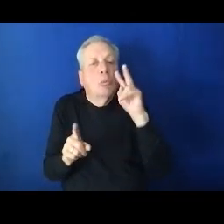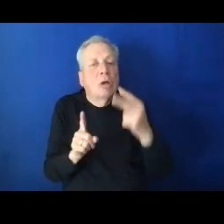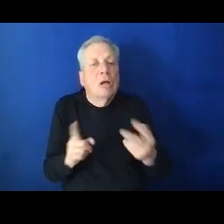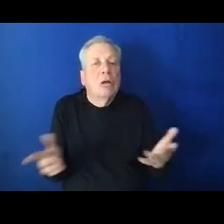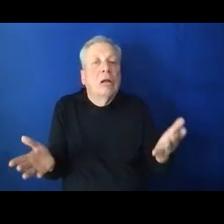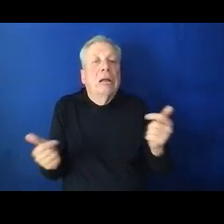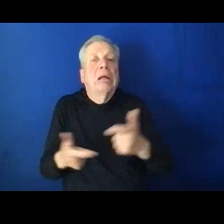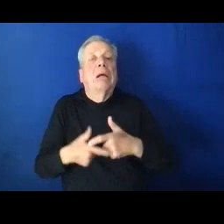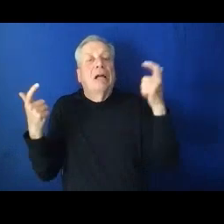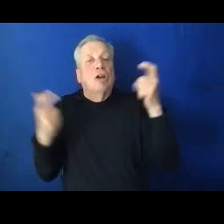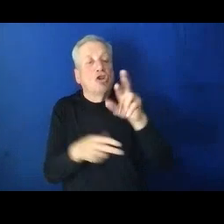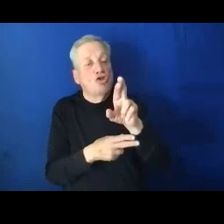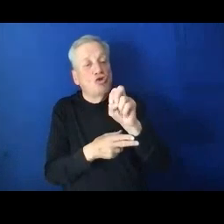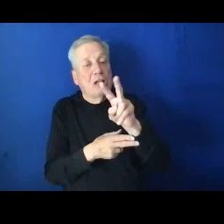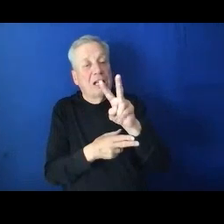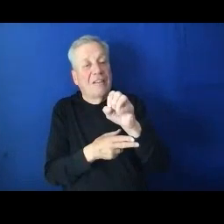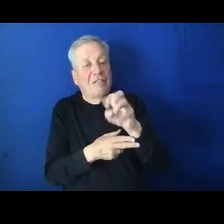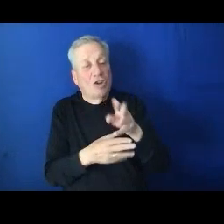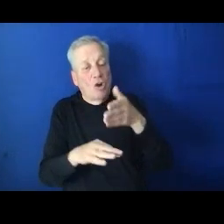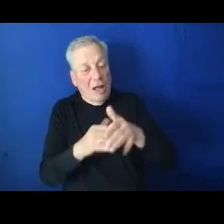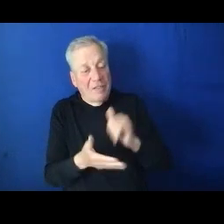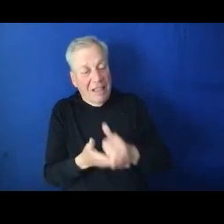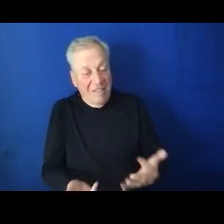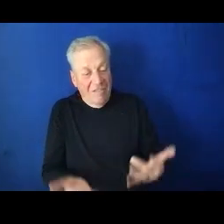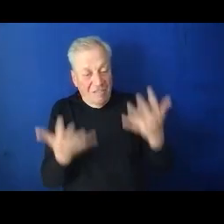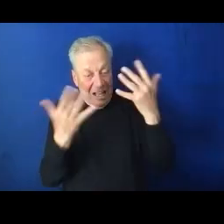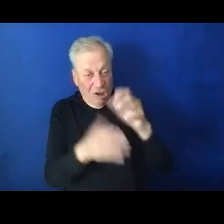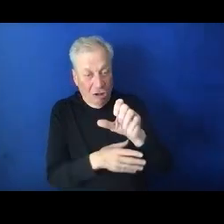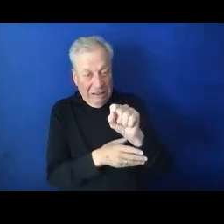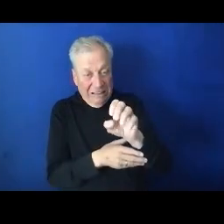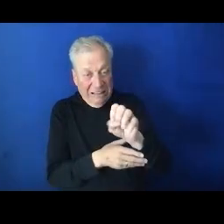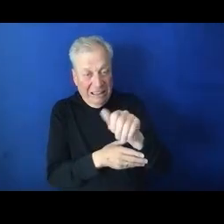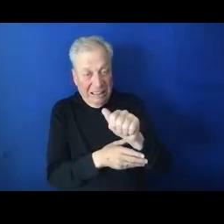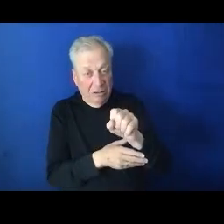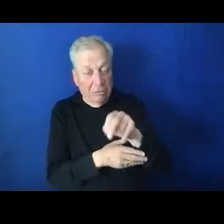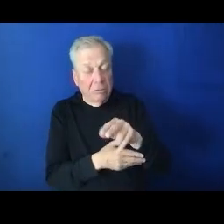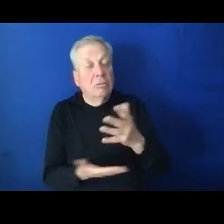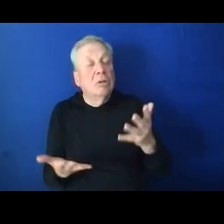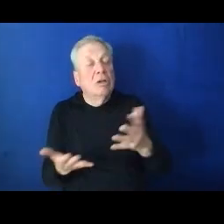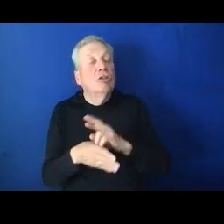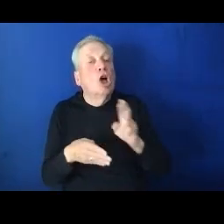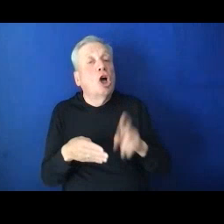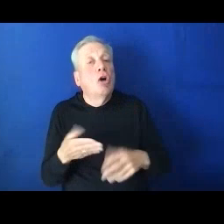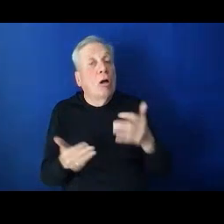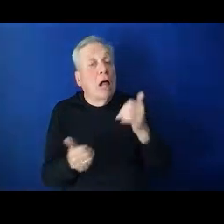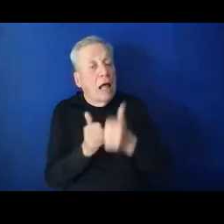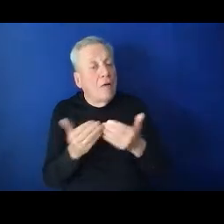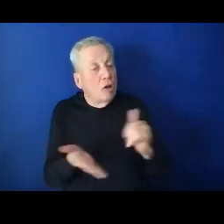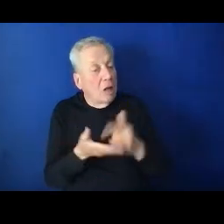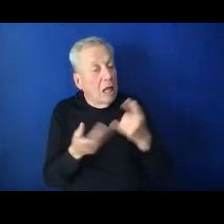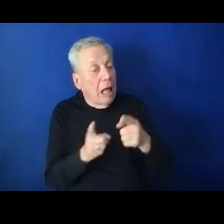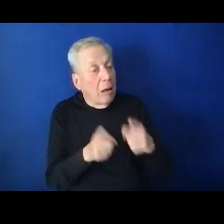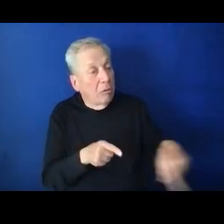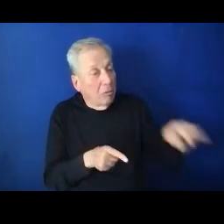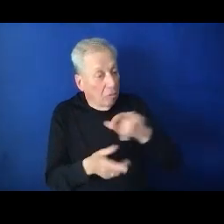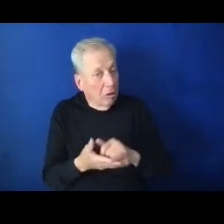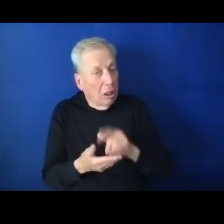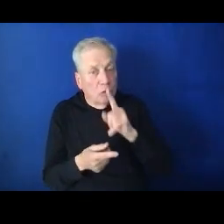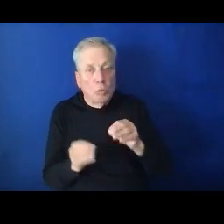big review after that fire season, and turns out everything that was going on in the landscape was ecologically